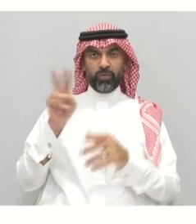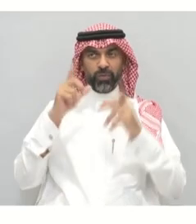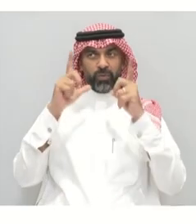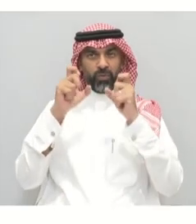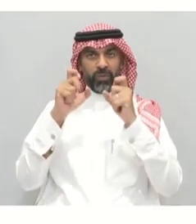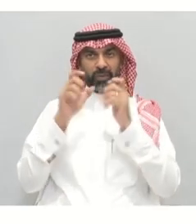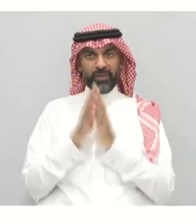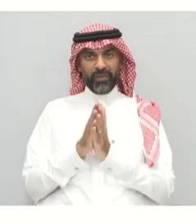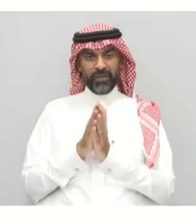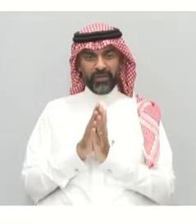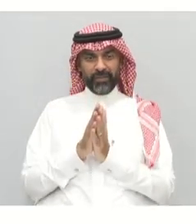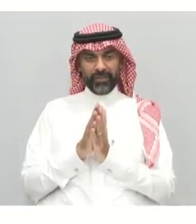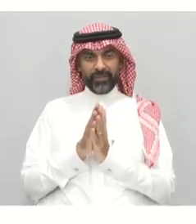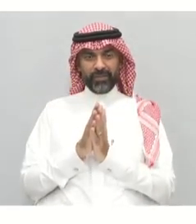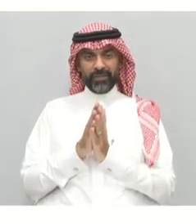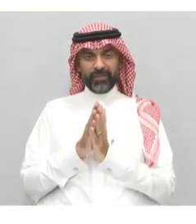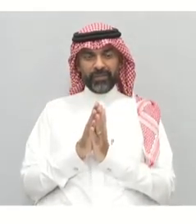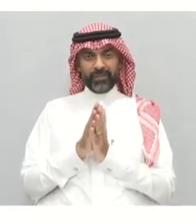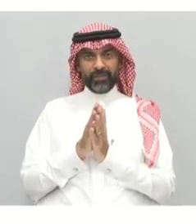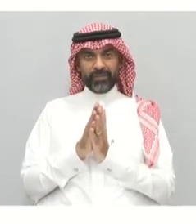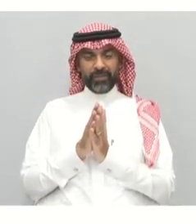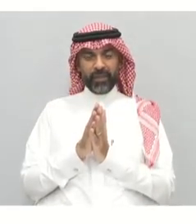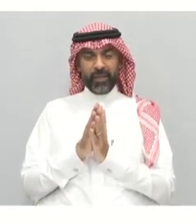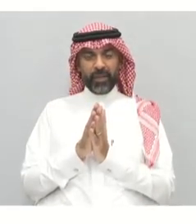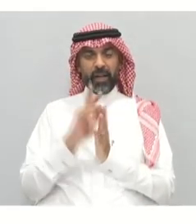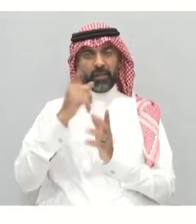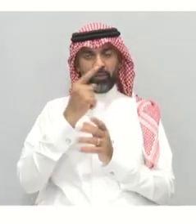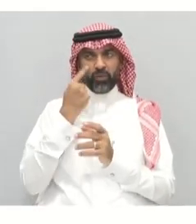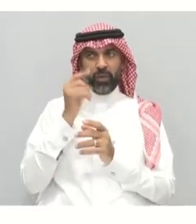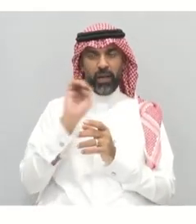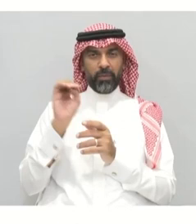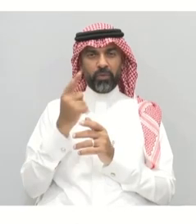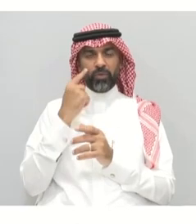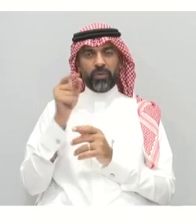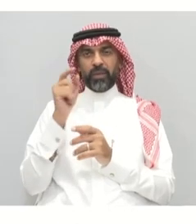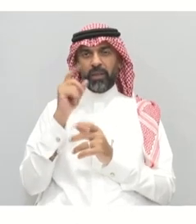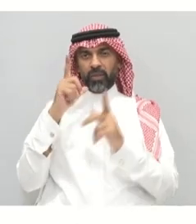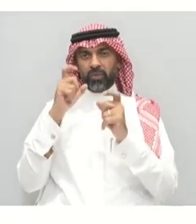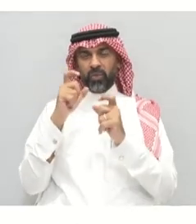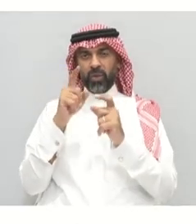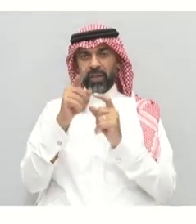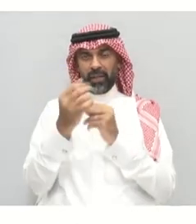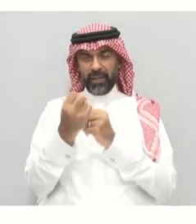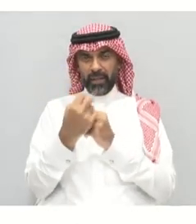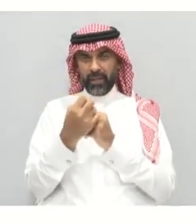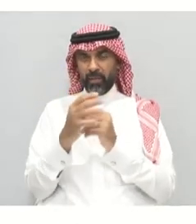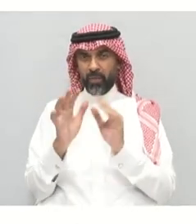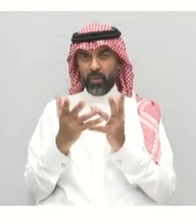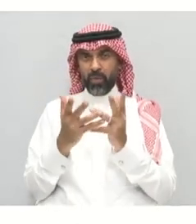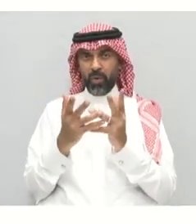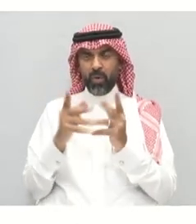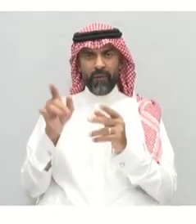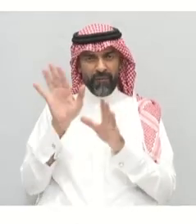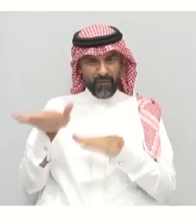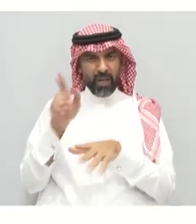here. And I want you to comment on it. Look at this picture and tell me what's wrong